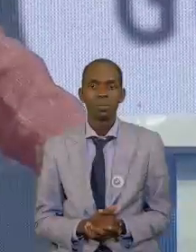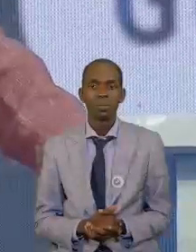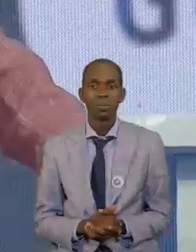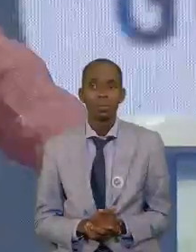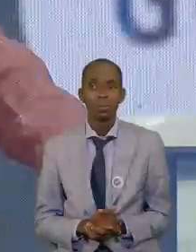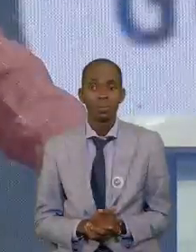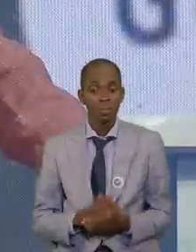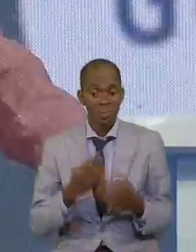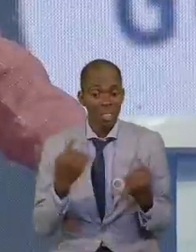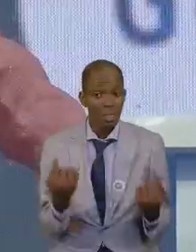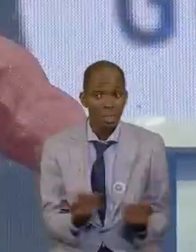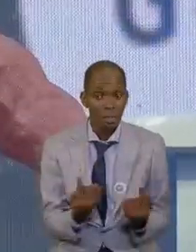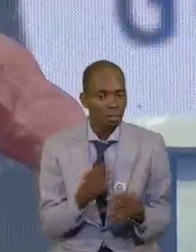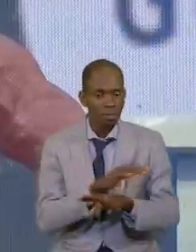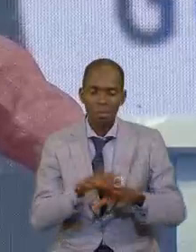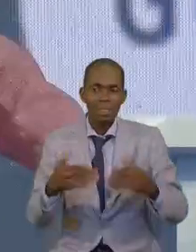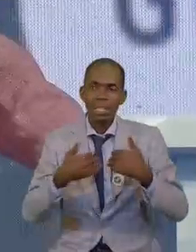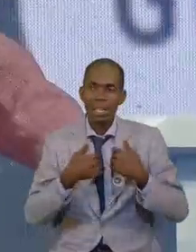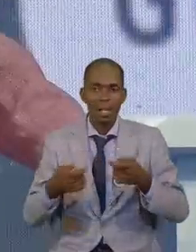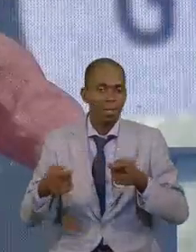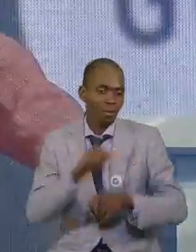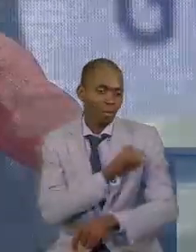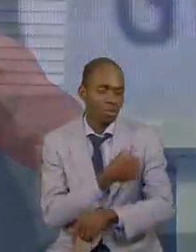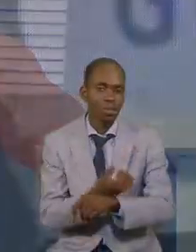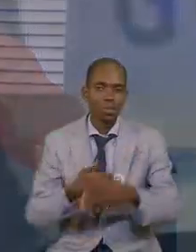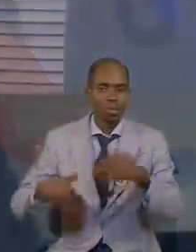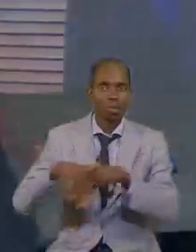Sin does not have authority over him anymore.